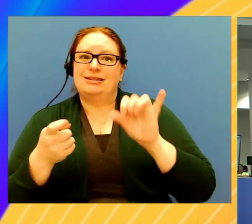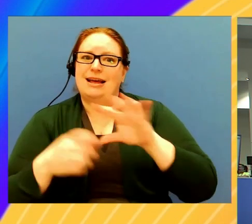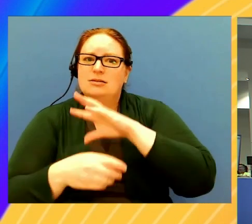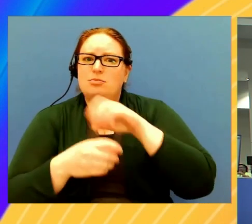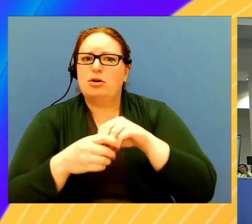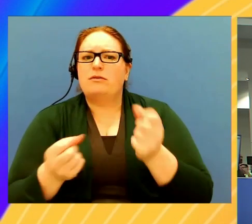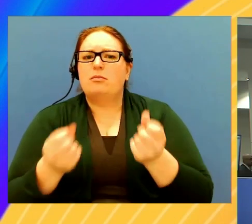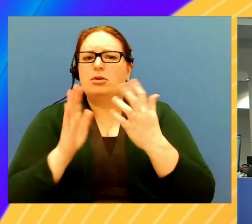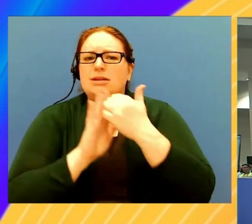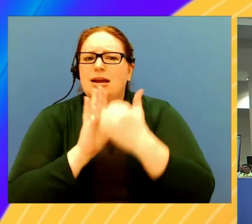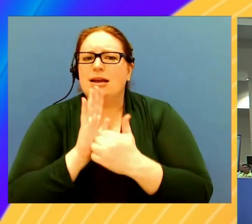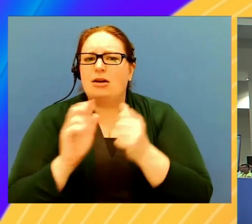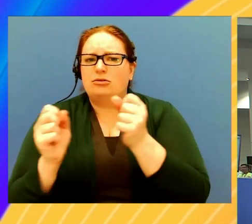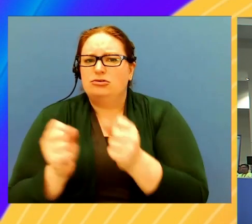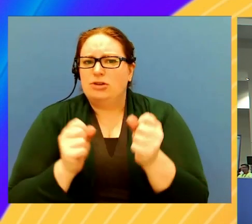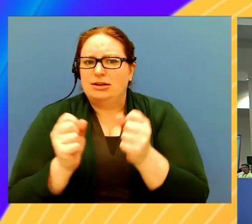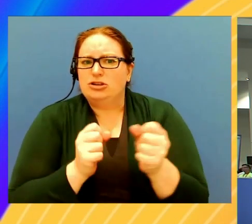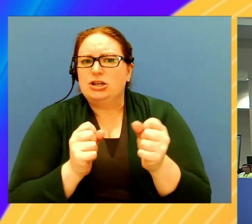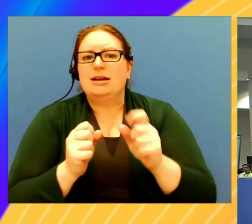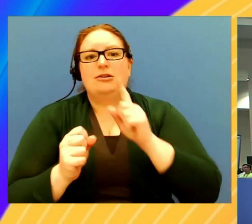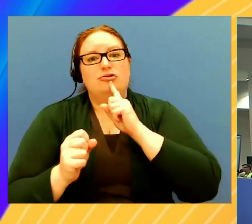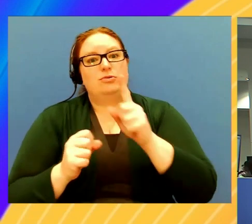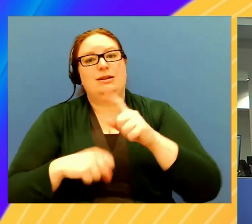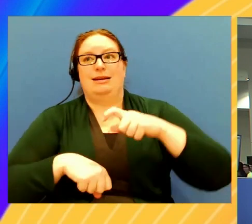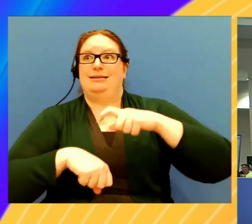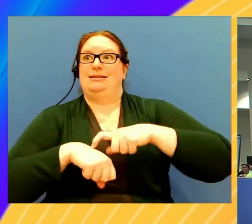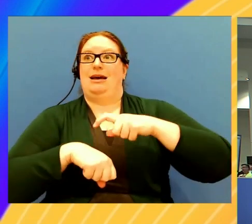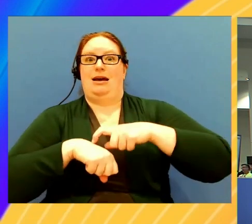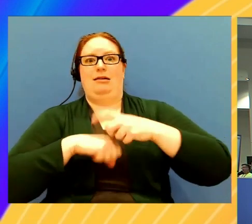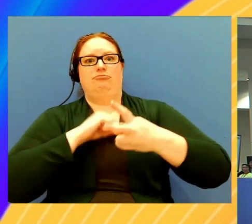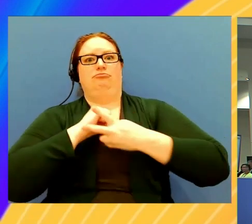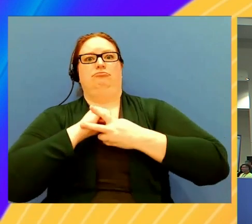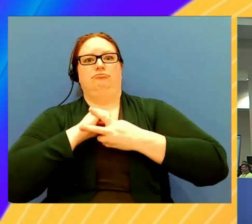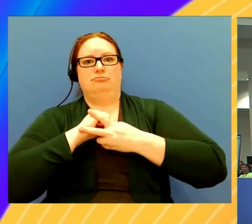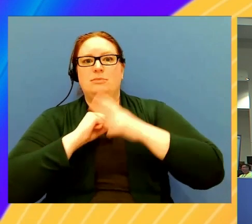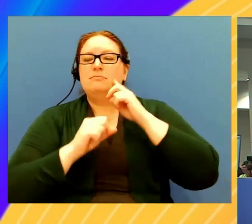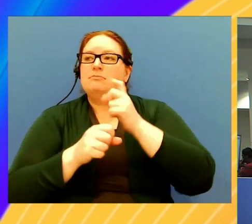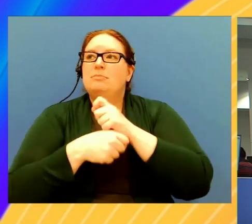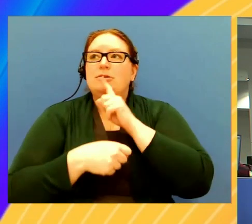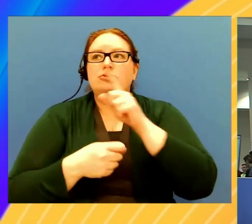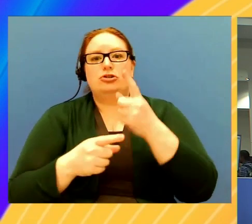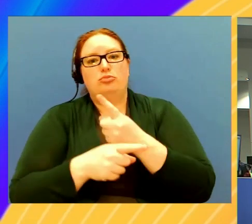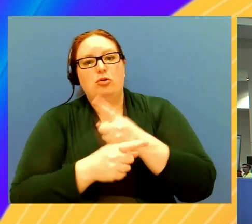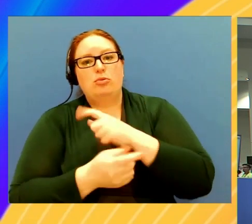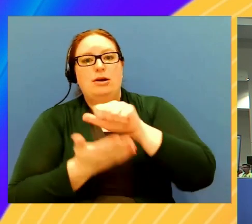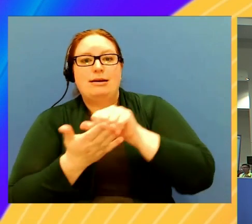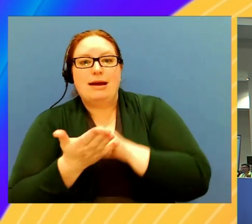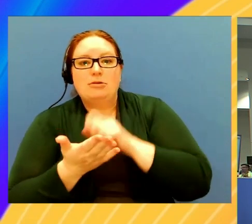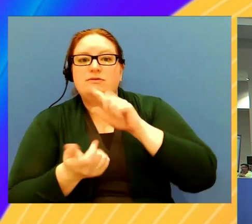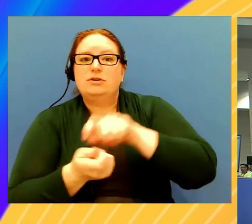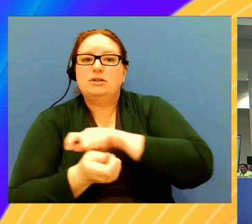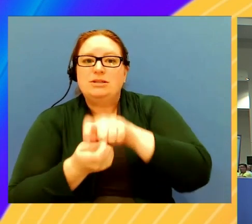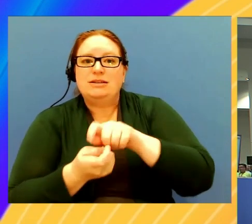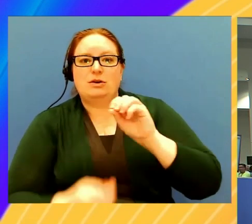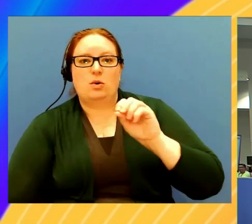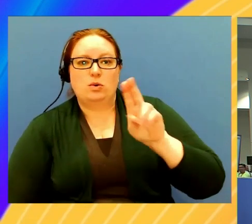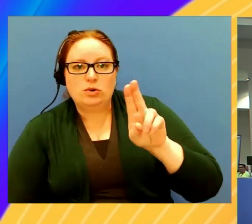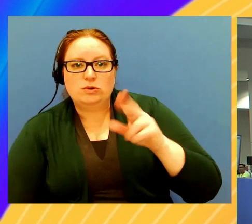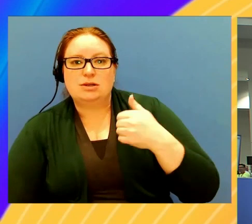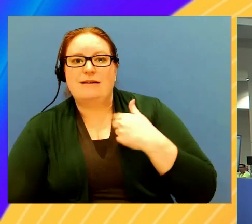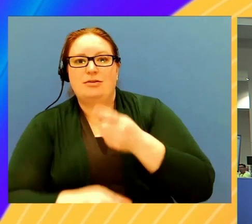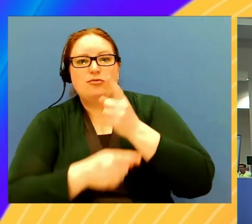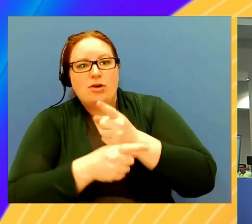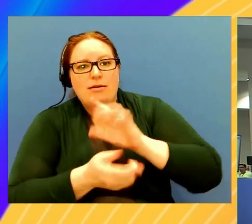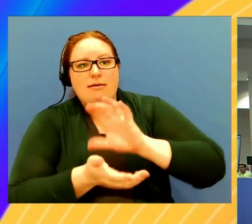which is a huge time saver, but also you make sure that appropriate accounts, in particular OUs, get the right amount of